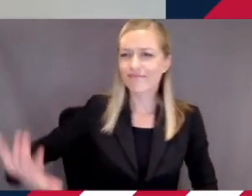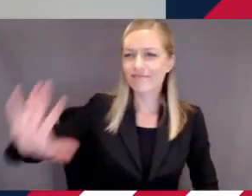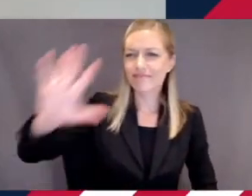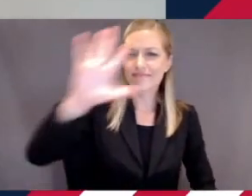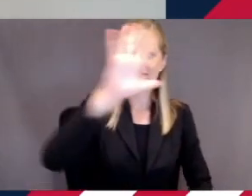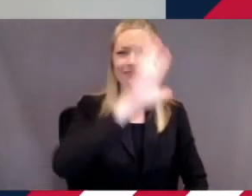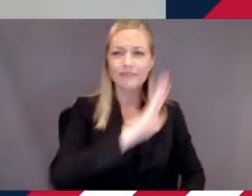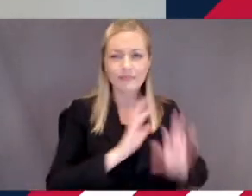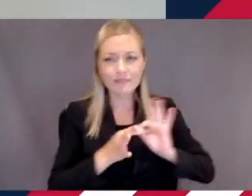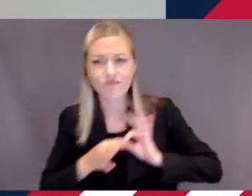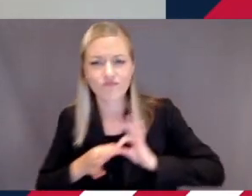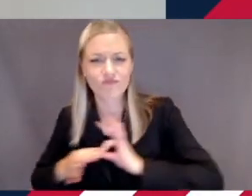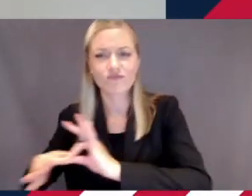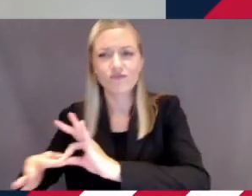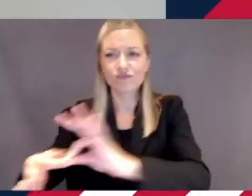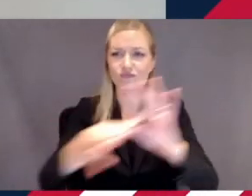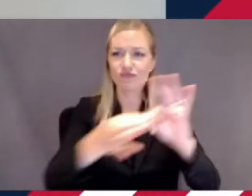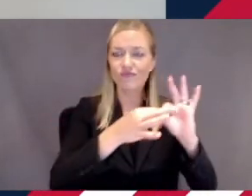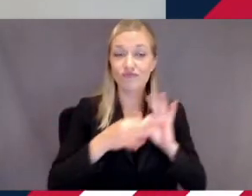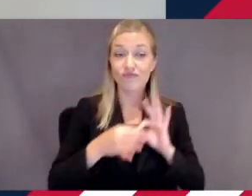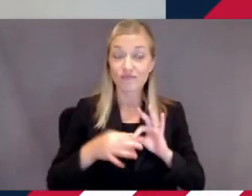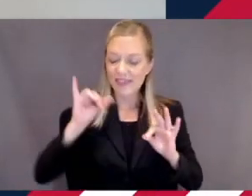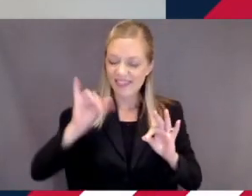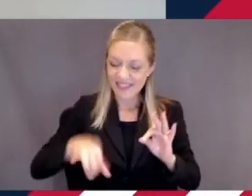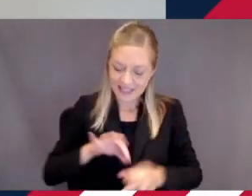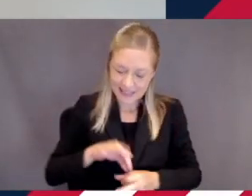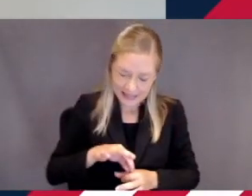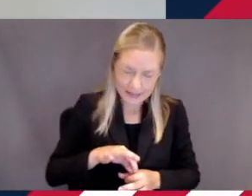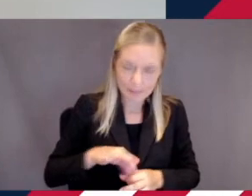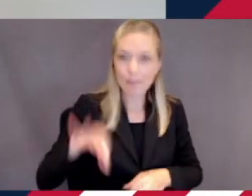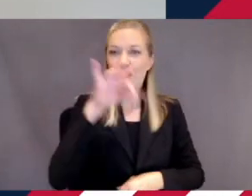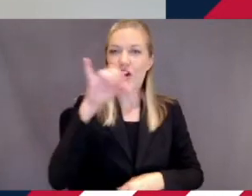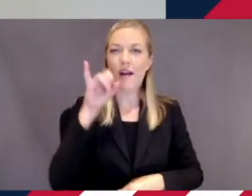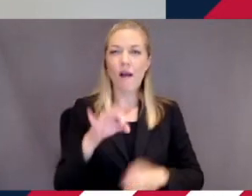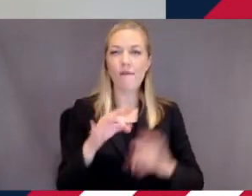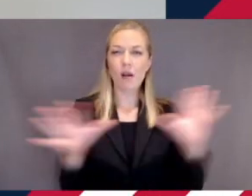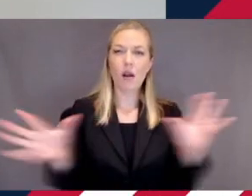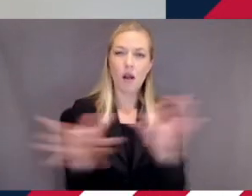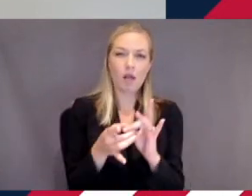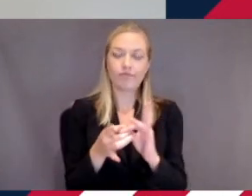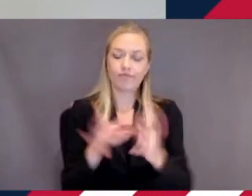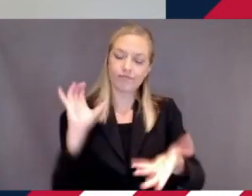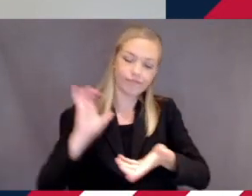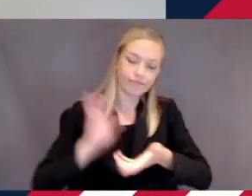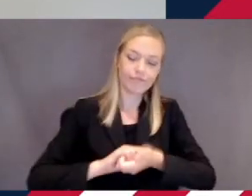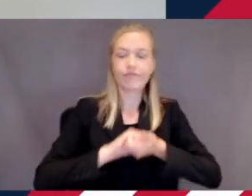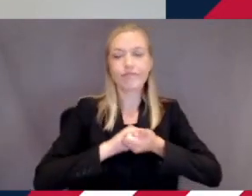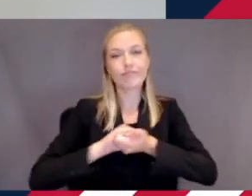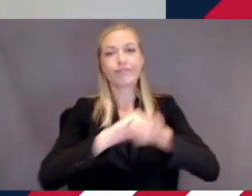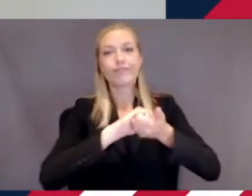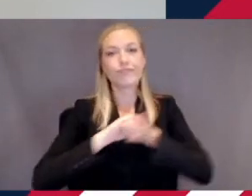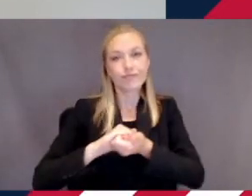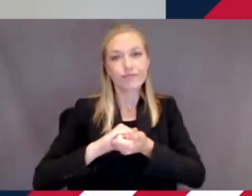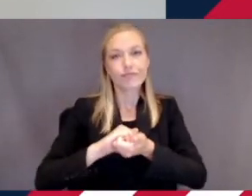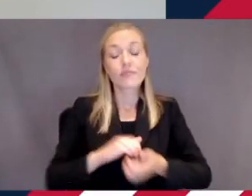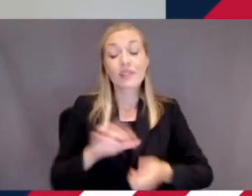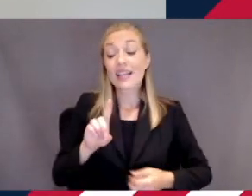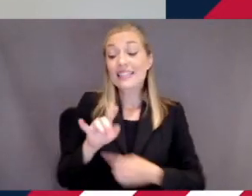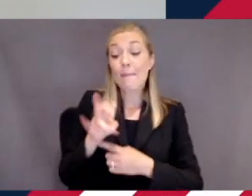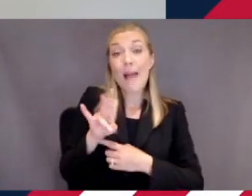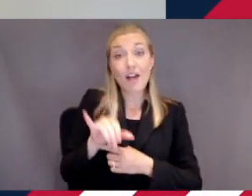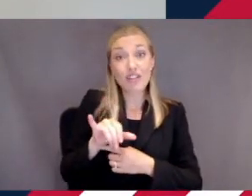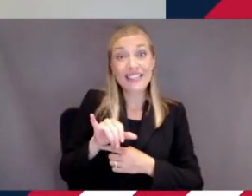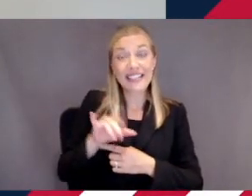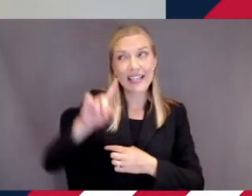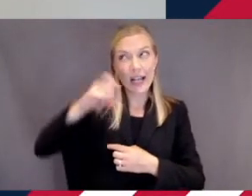of a continuing commitment to change, in that spirit of democracy inside our party, not just outside our party,